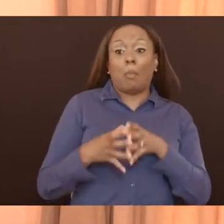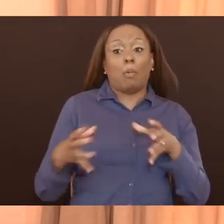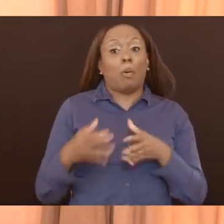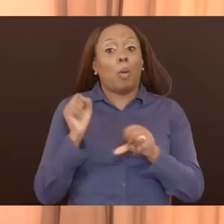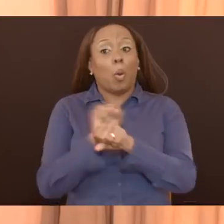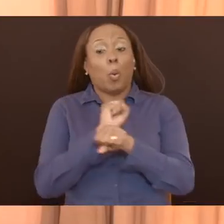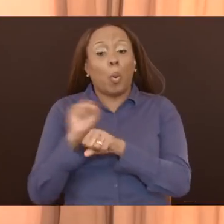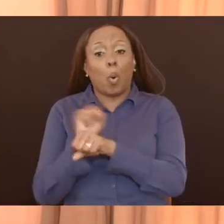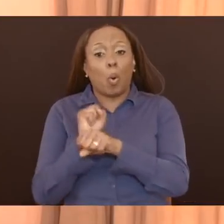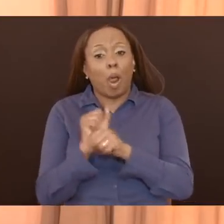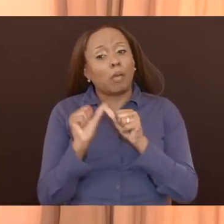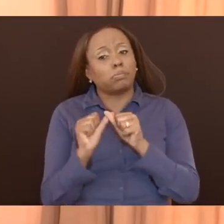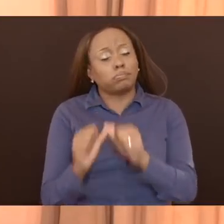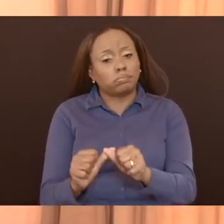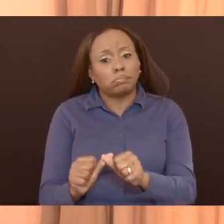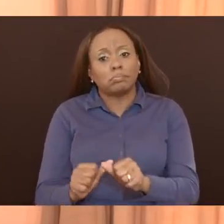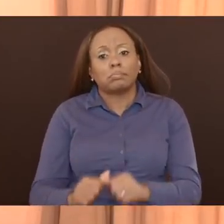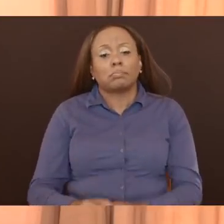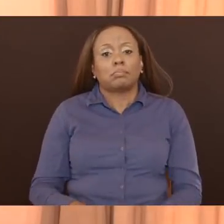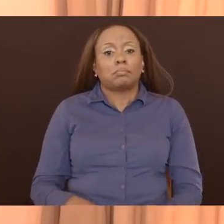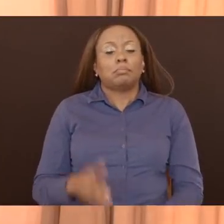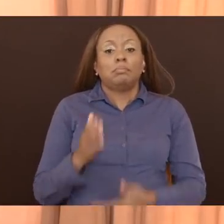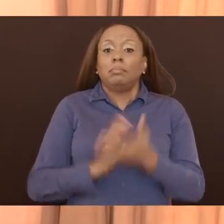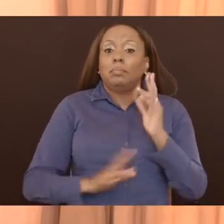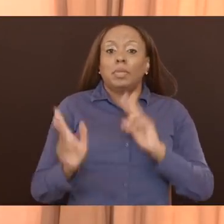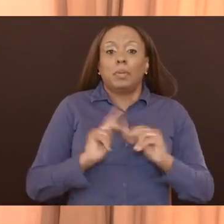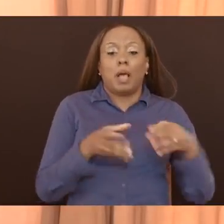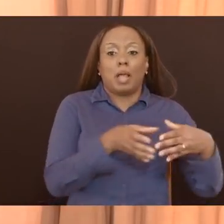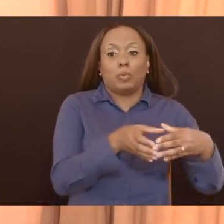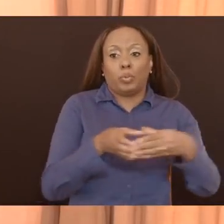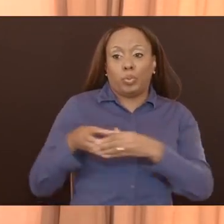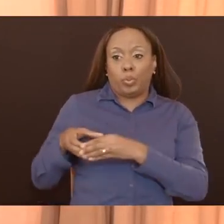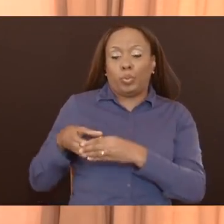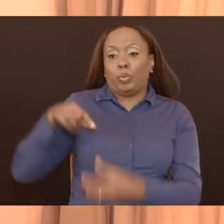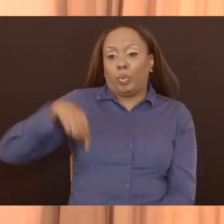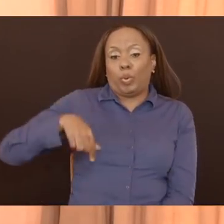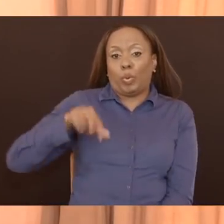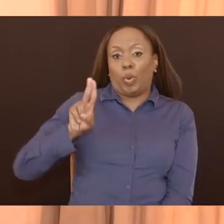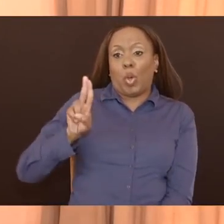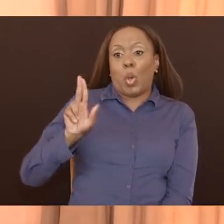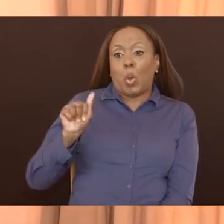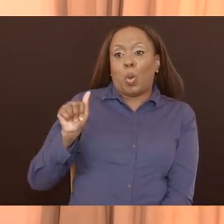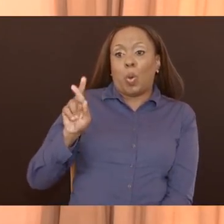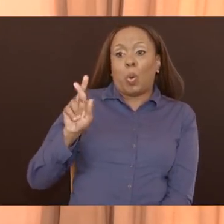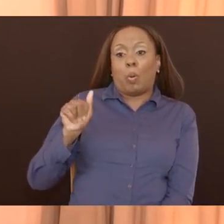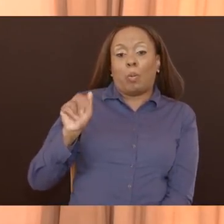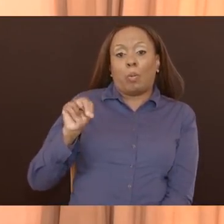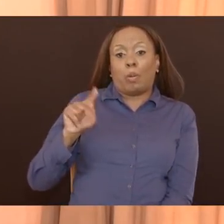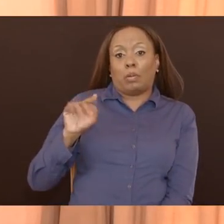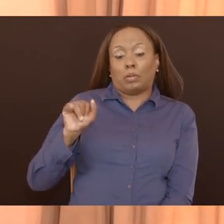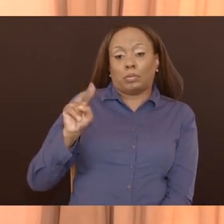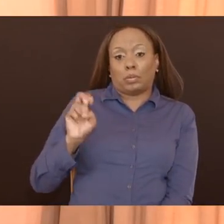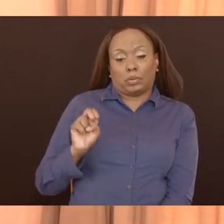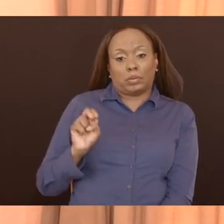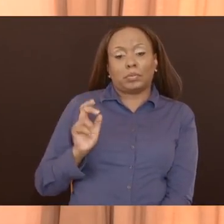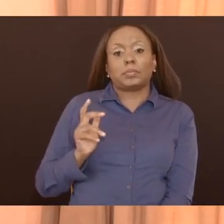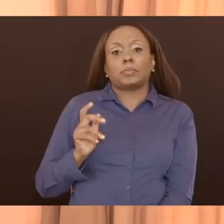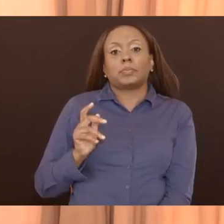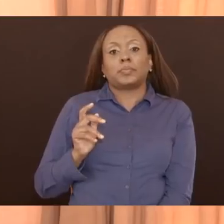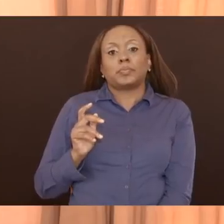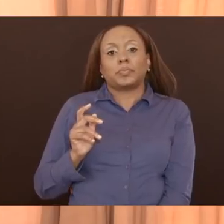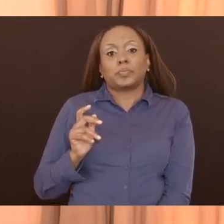We are still able to quarantine primary contacts. We are still able to get to all of the positive cases